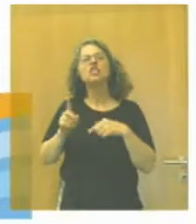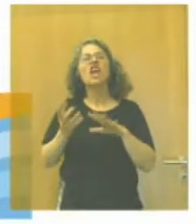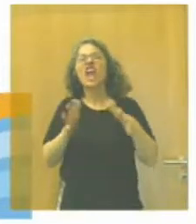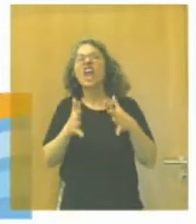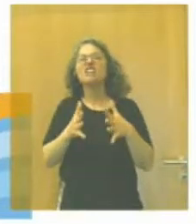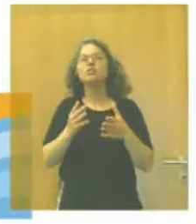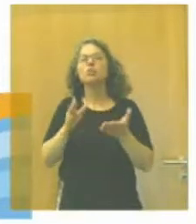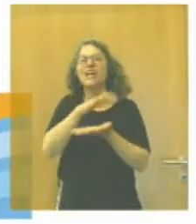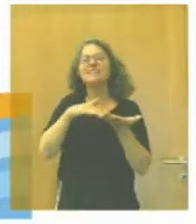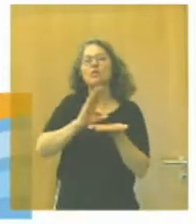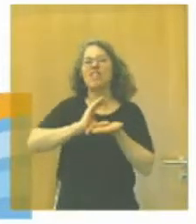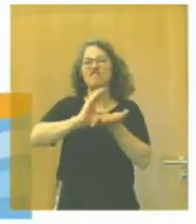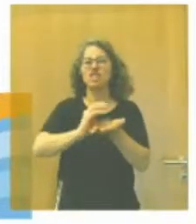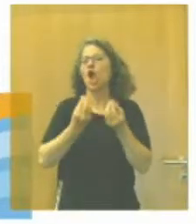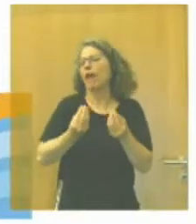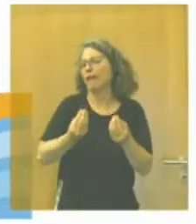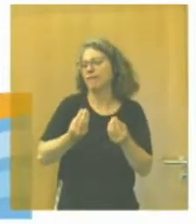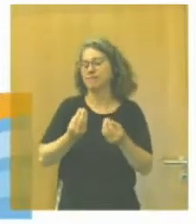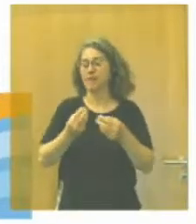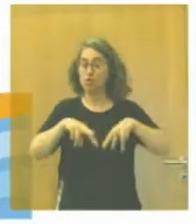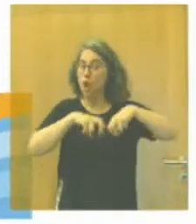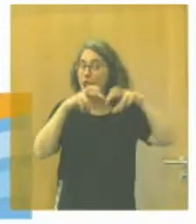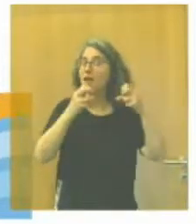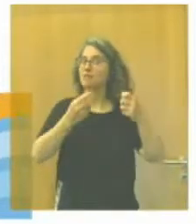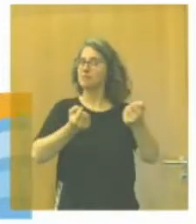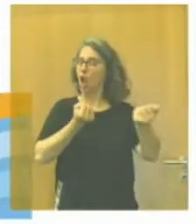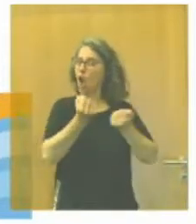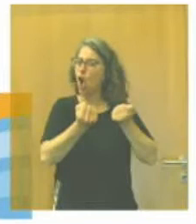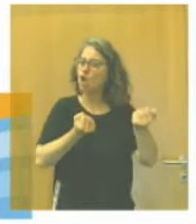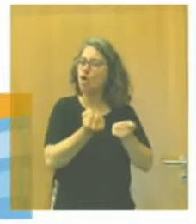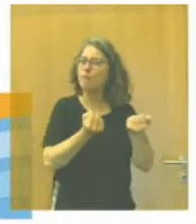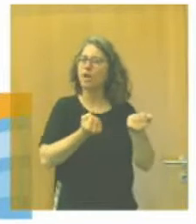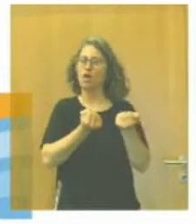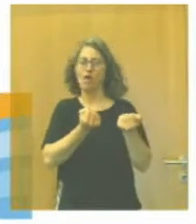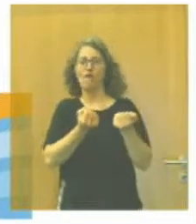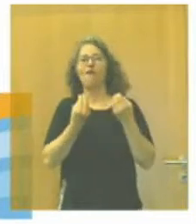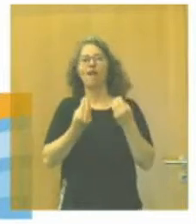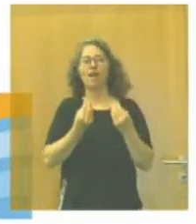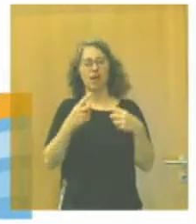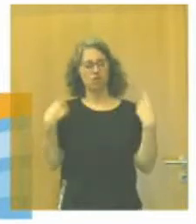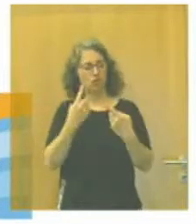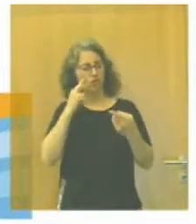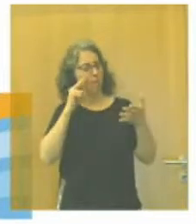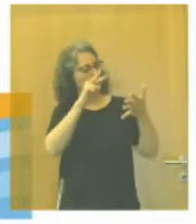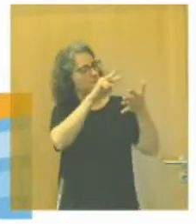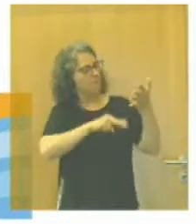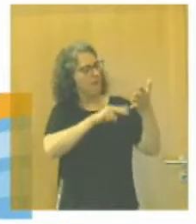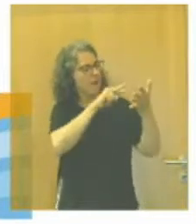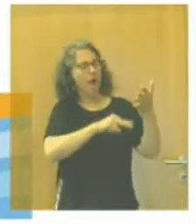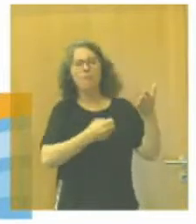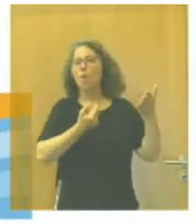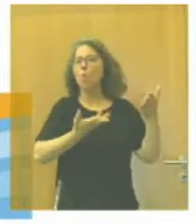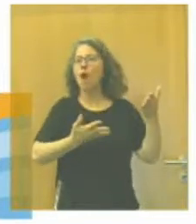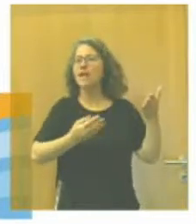It is an economic analysis where we look at what is the cost in